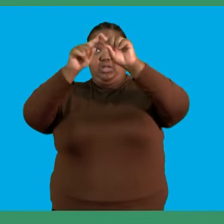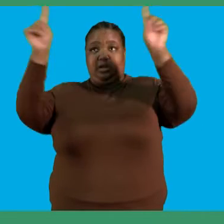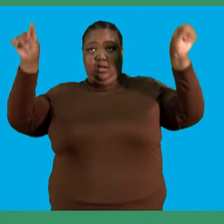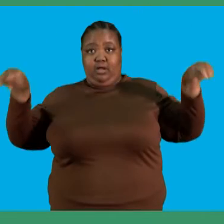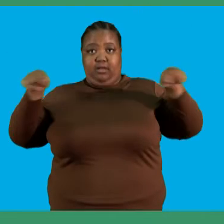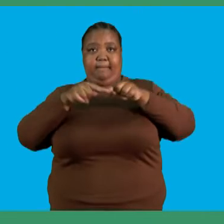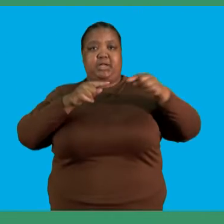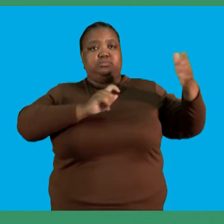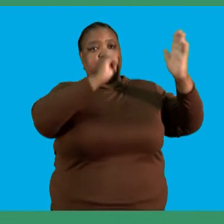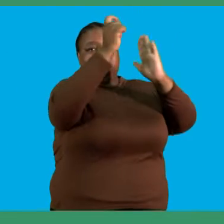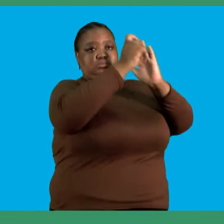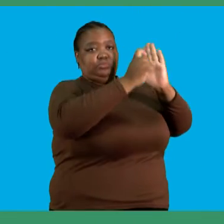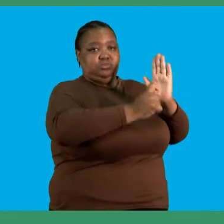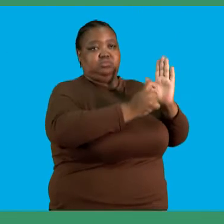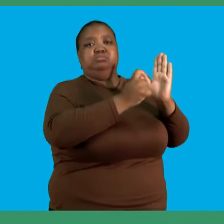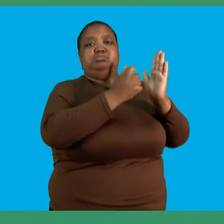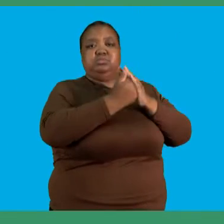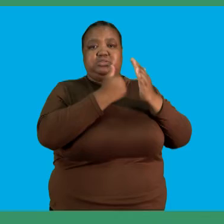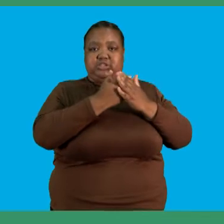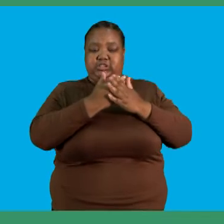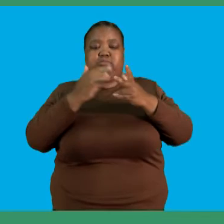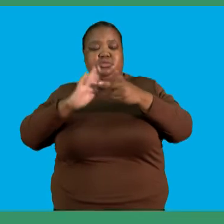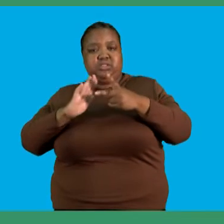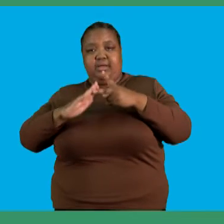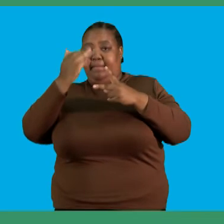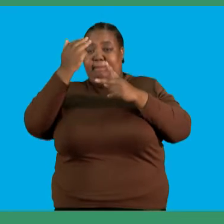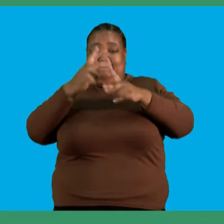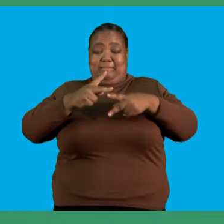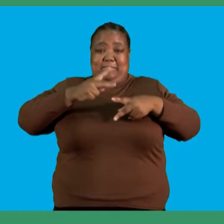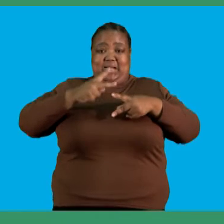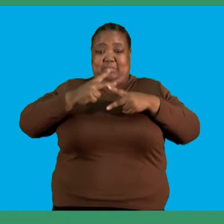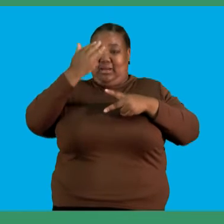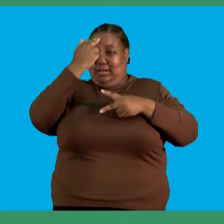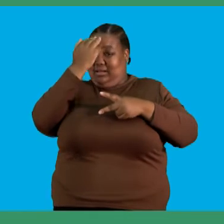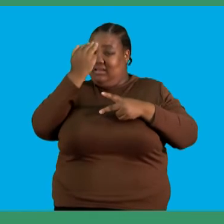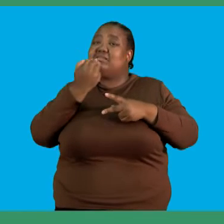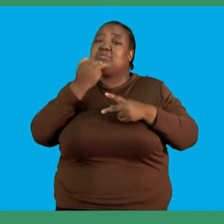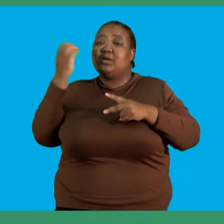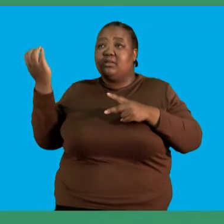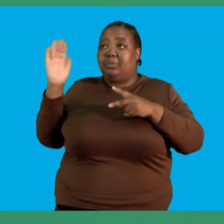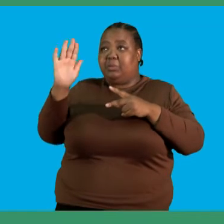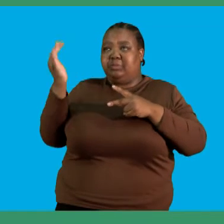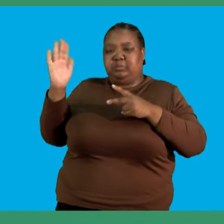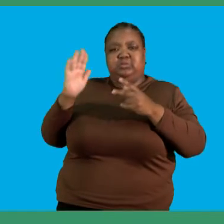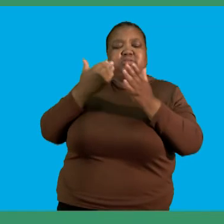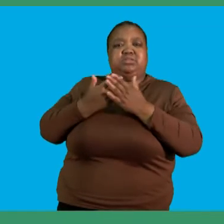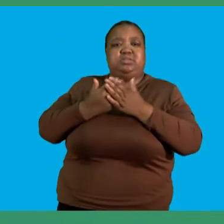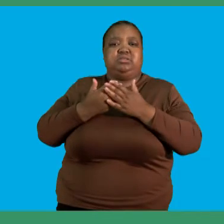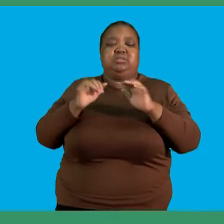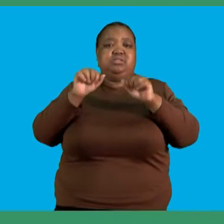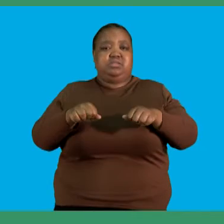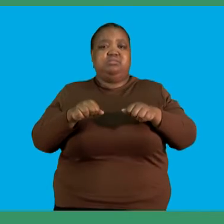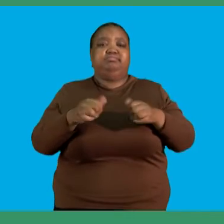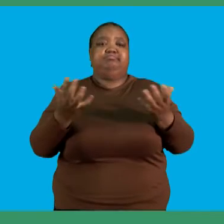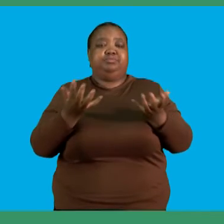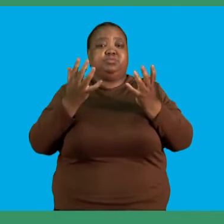board while prepared images are displayed. As you can see, prepared images